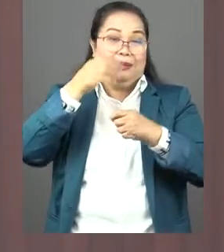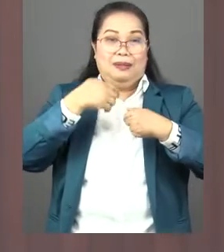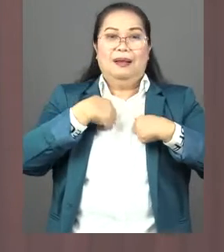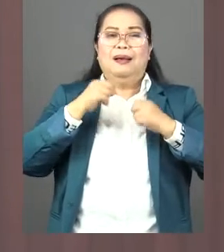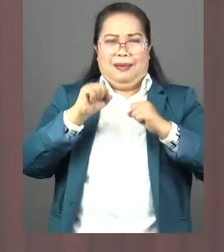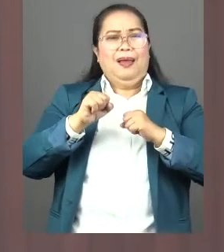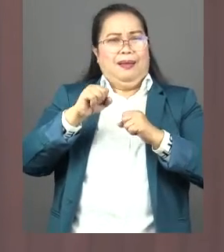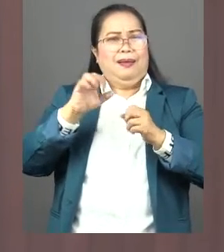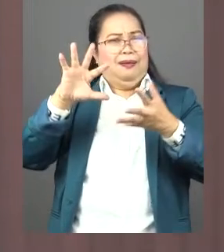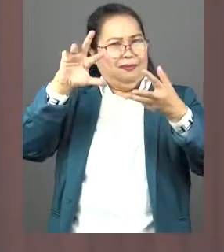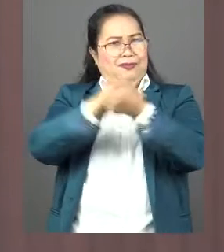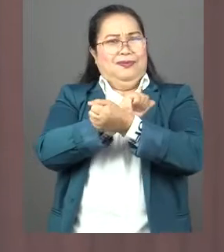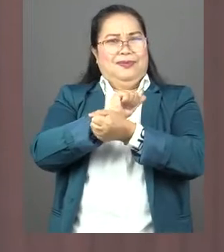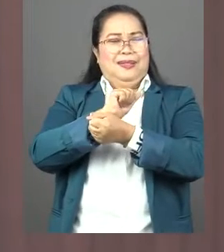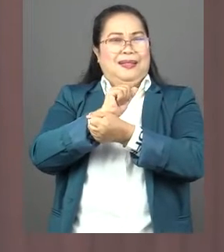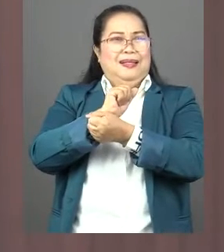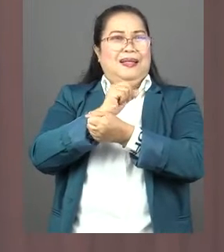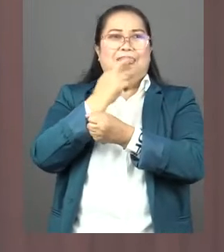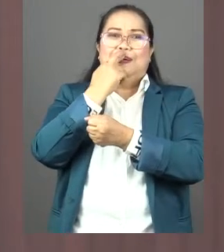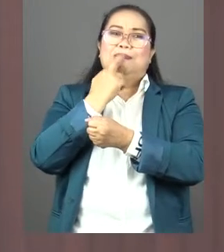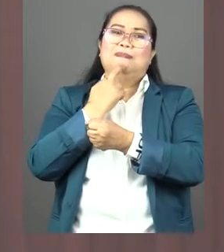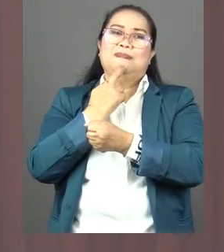bottle of red wine?